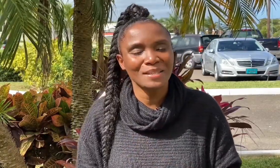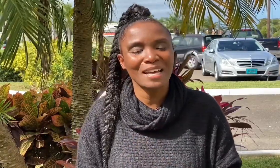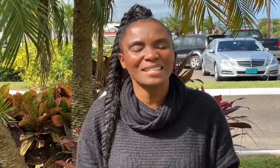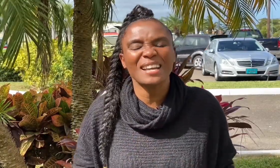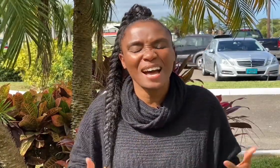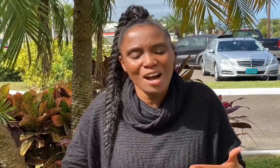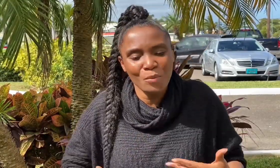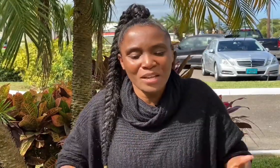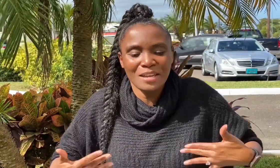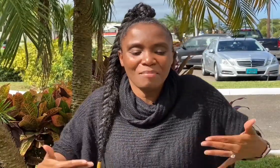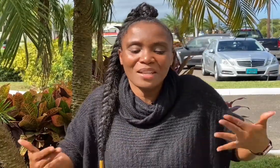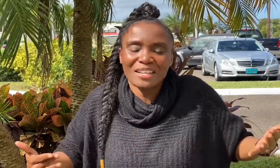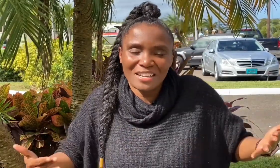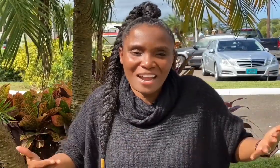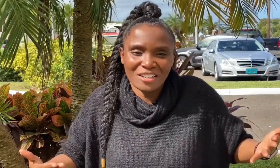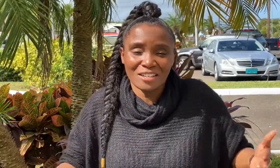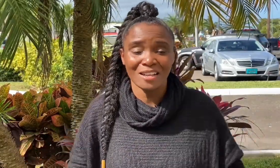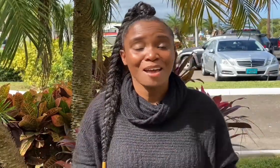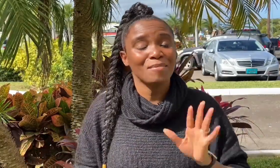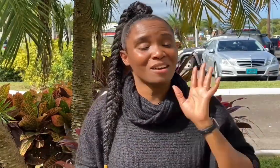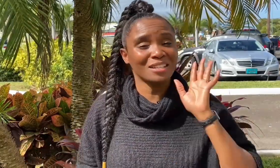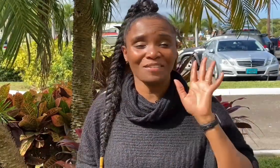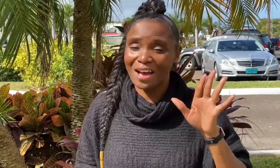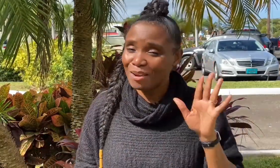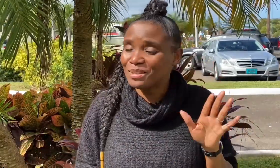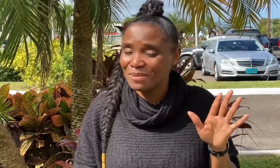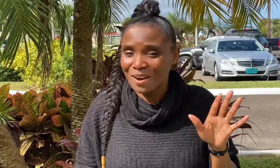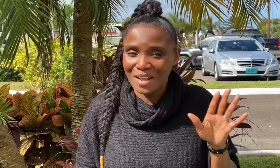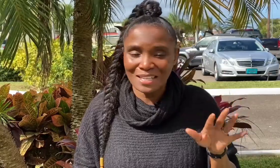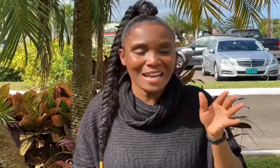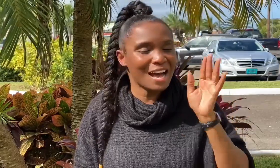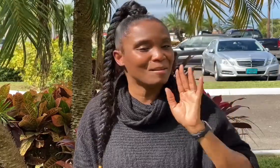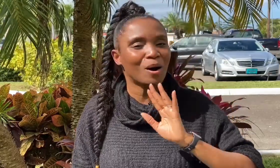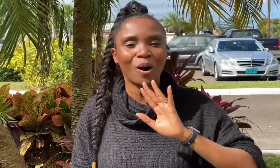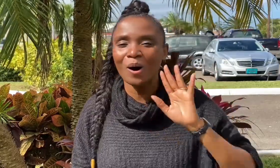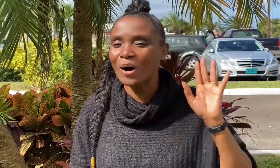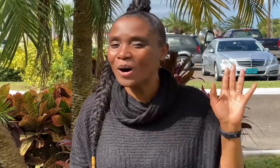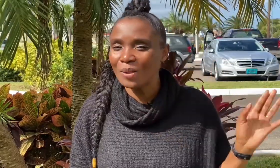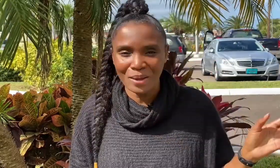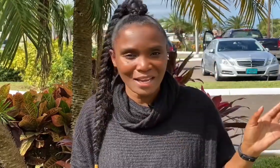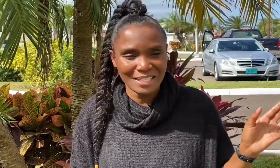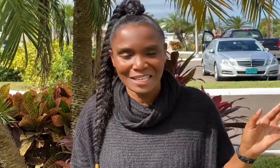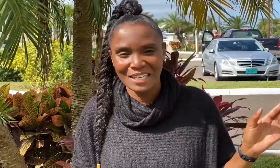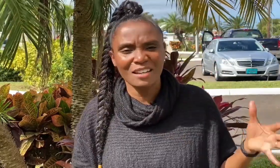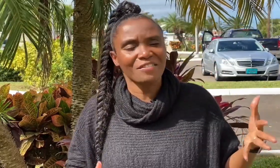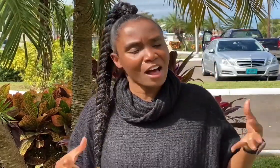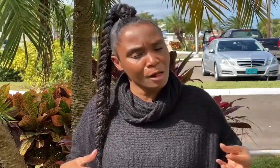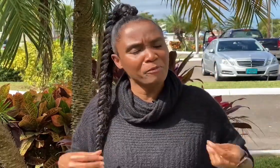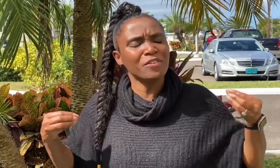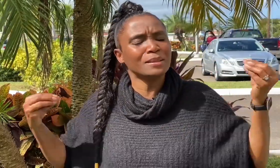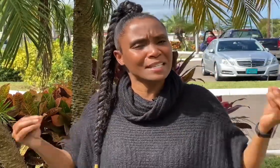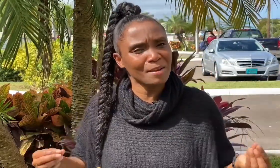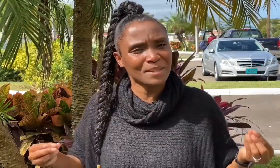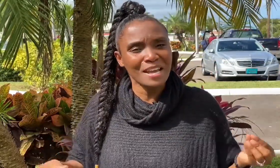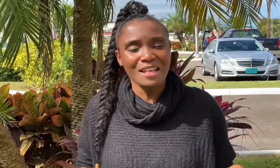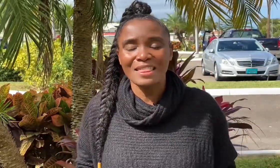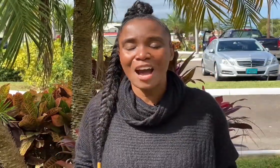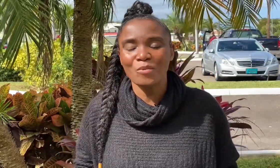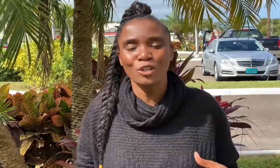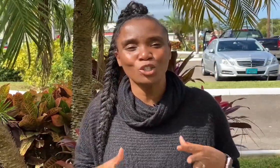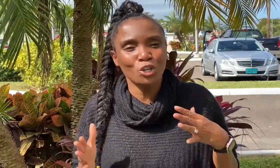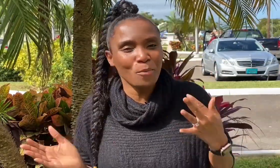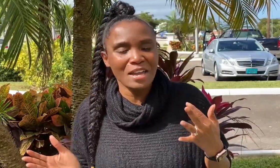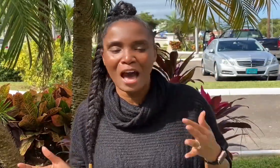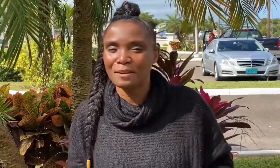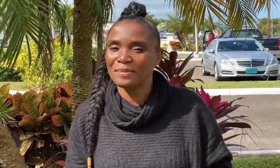great tips as to how we can build our characters. Because if I'm to be honest, I am always in need of helpful tips